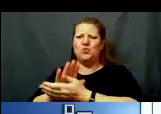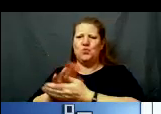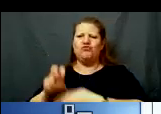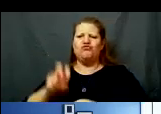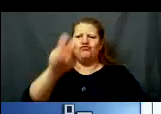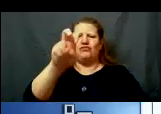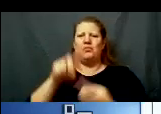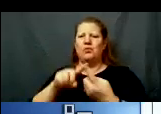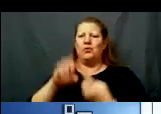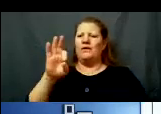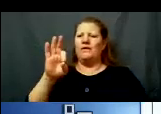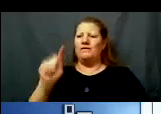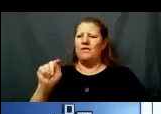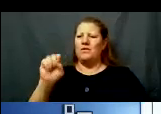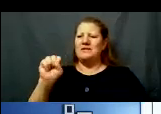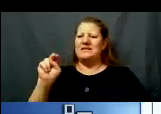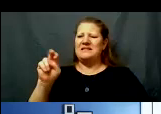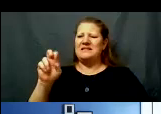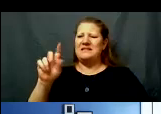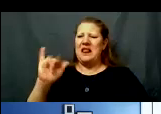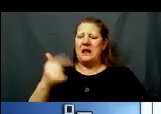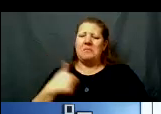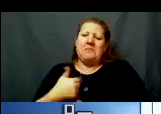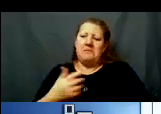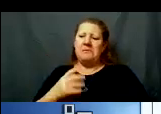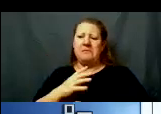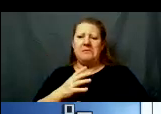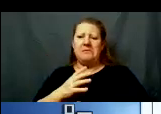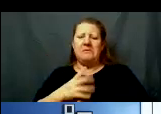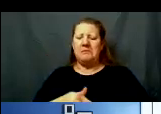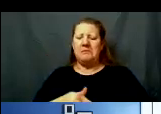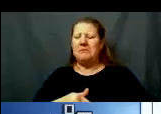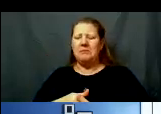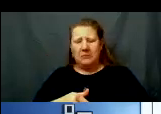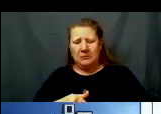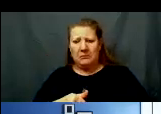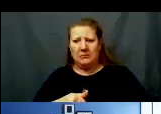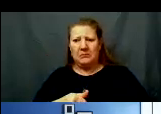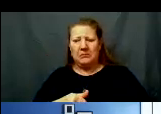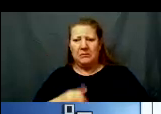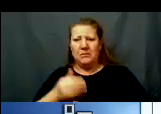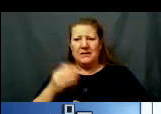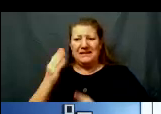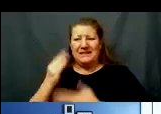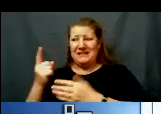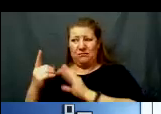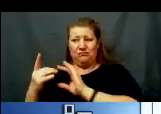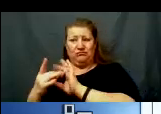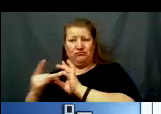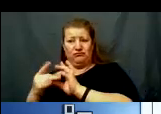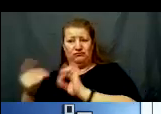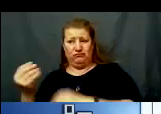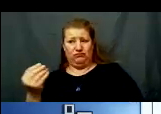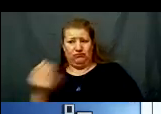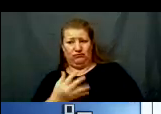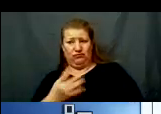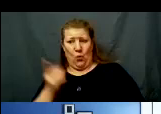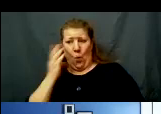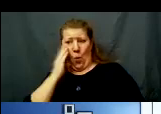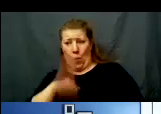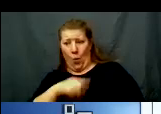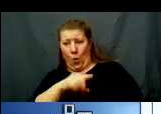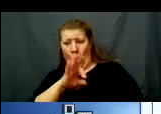And I was nonchalant and casual about it until an indigenous scholar pointed out, you know that Fort Snelling was a concentration